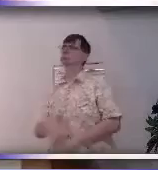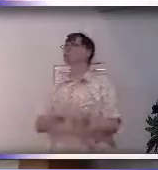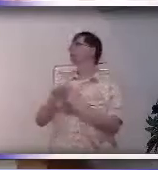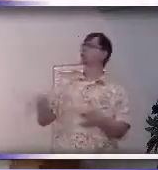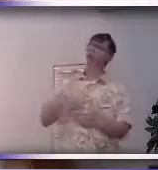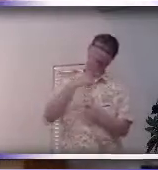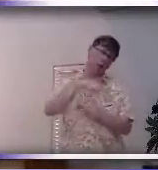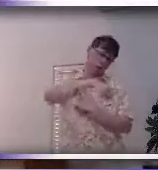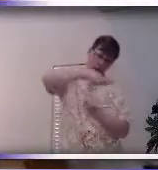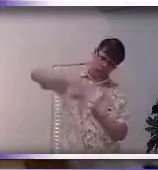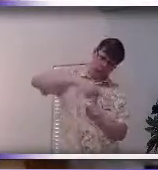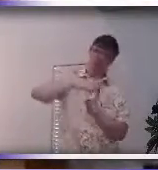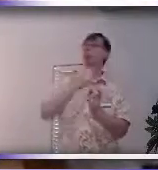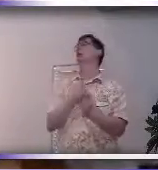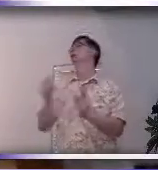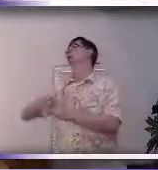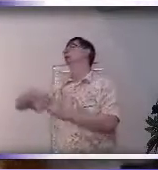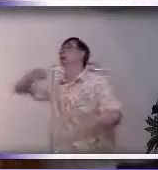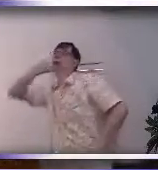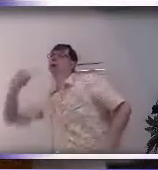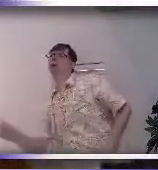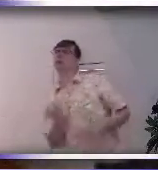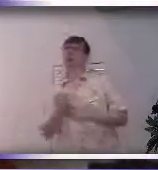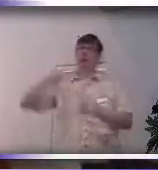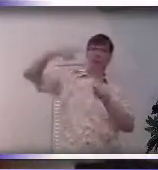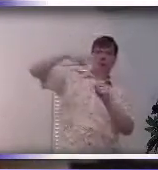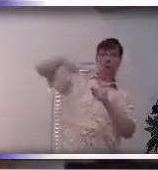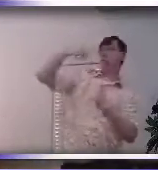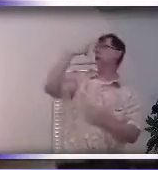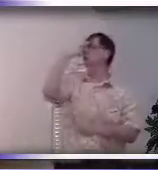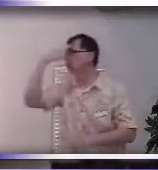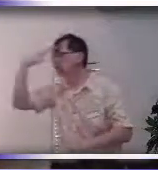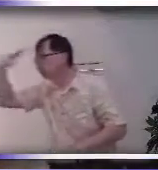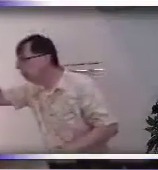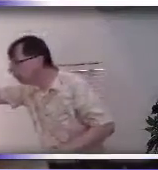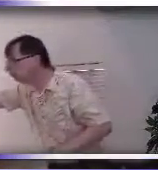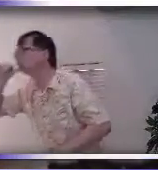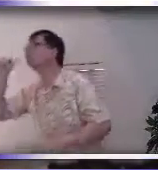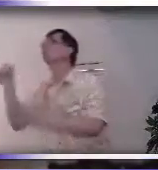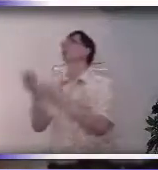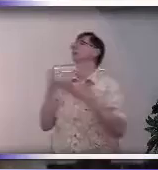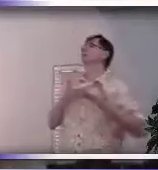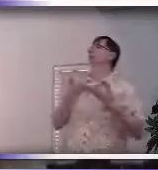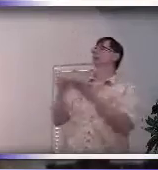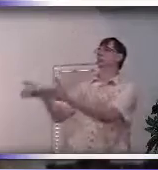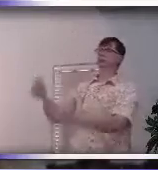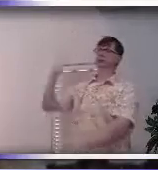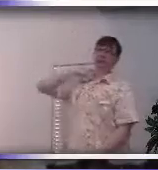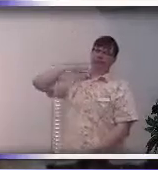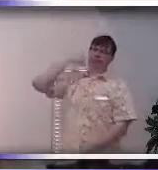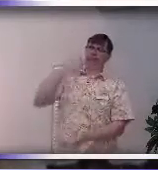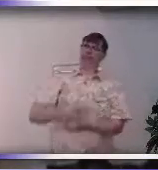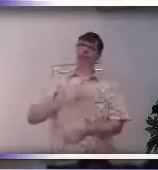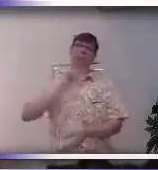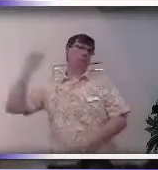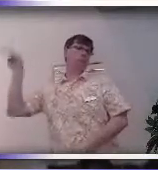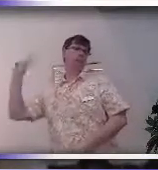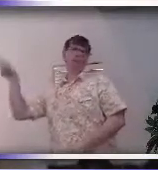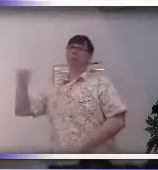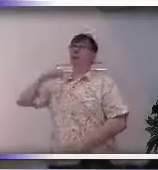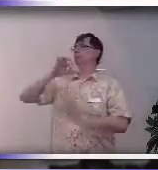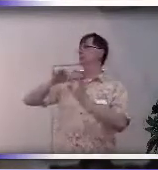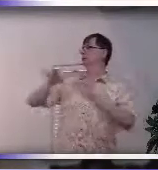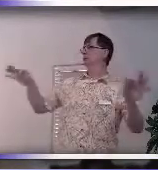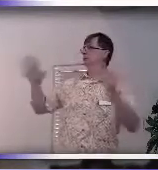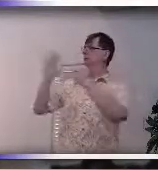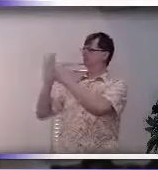for everyone, it doesn't mean just from my point of view. It means that we let go of judgment about how other people are doing